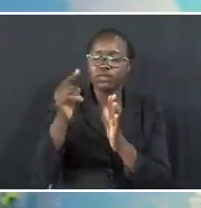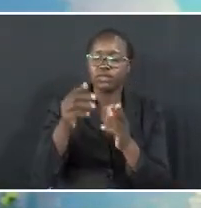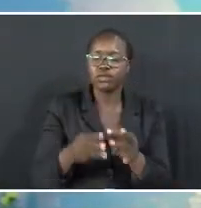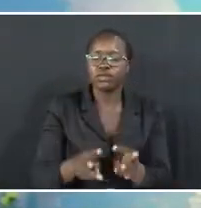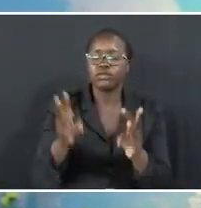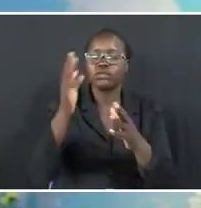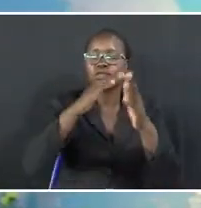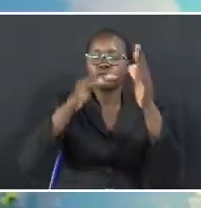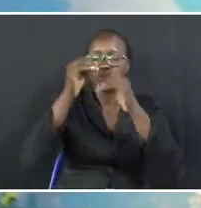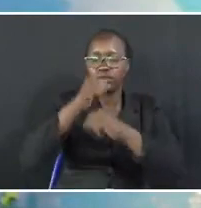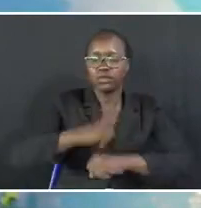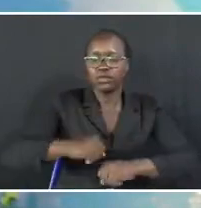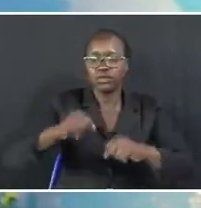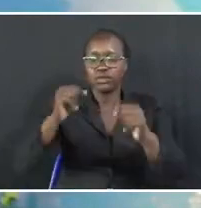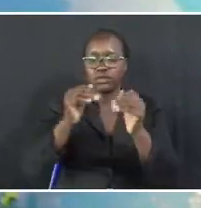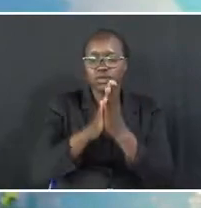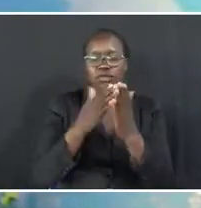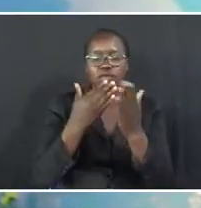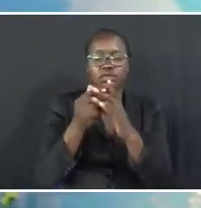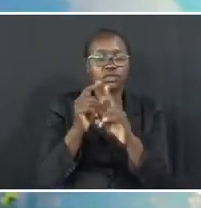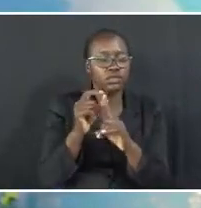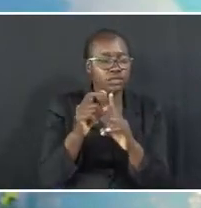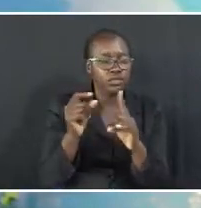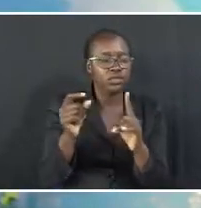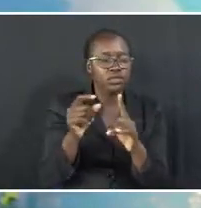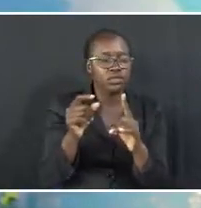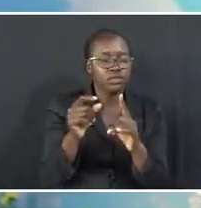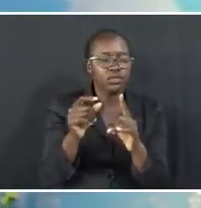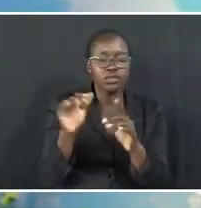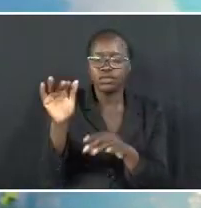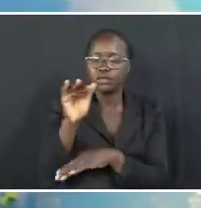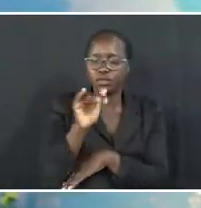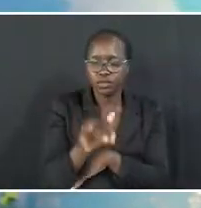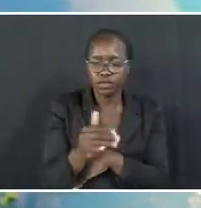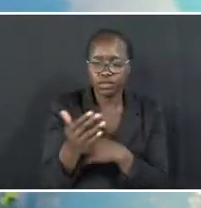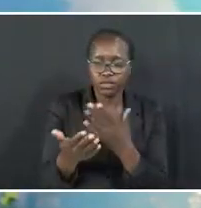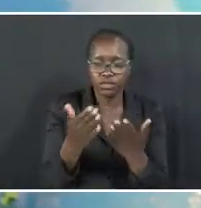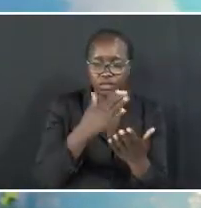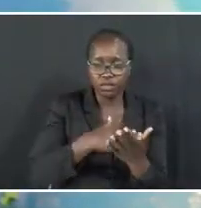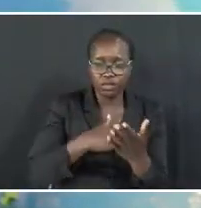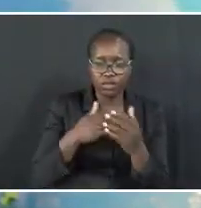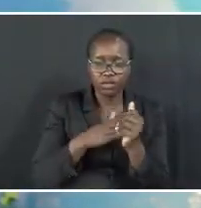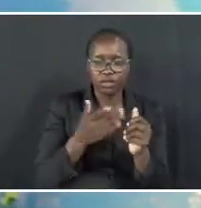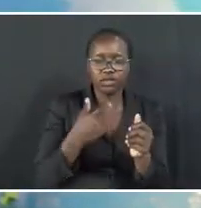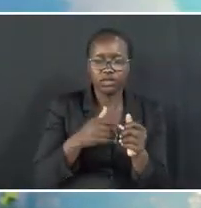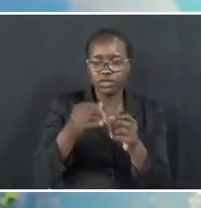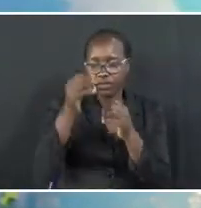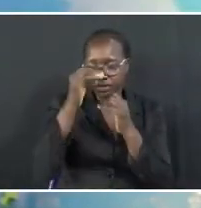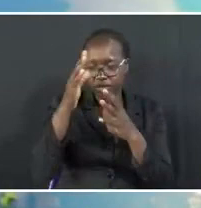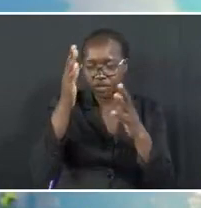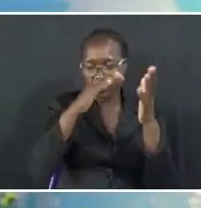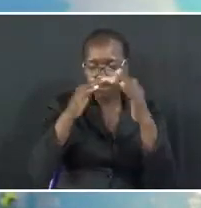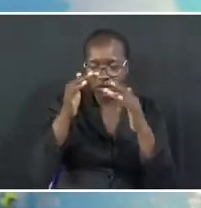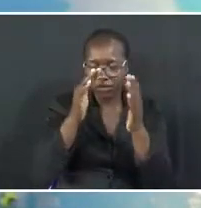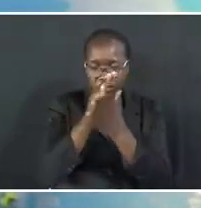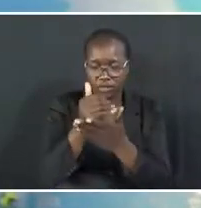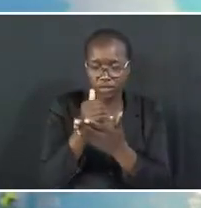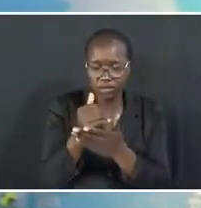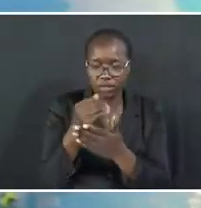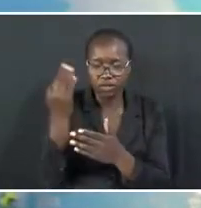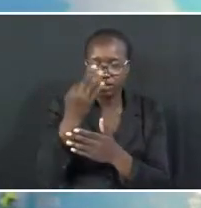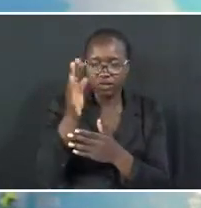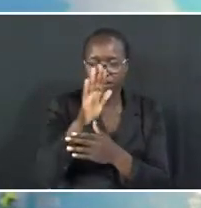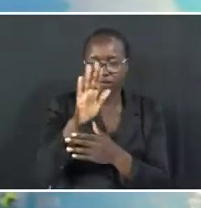way, Heavenly Master. And I thank you for your word, Father. And I ask that may you please guide us, Father Lord in heaven, and help us to spread your